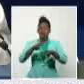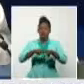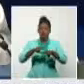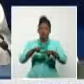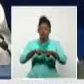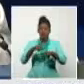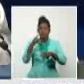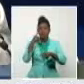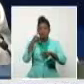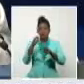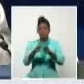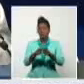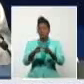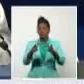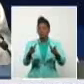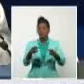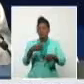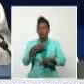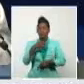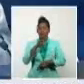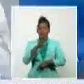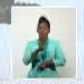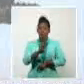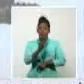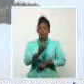12 confirmed cases.